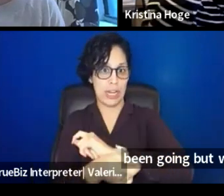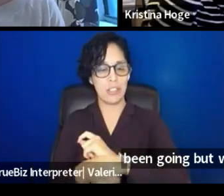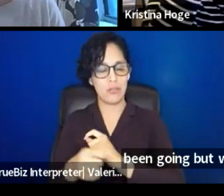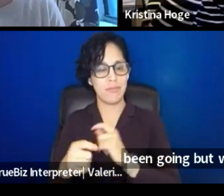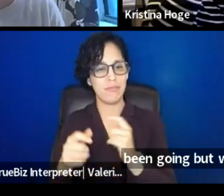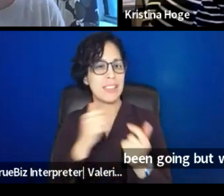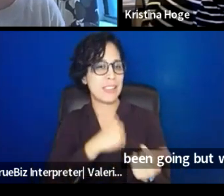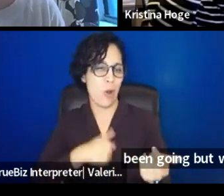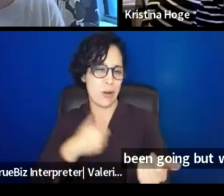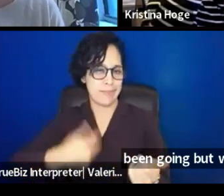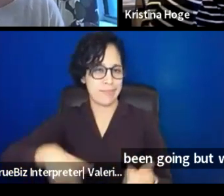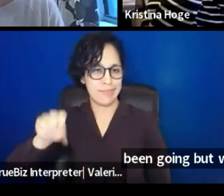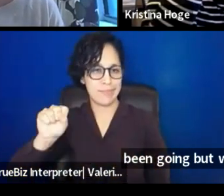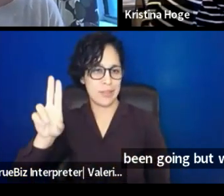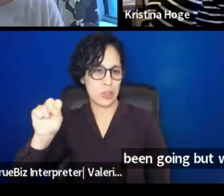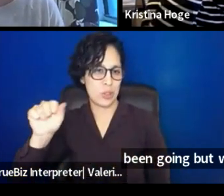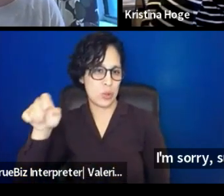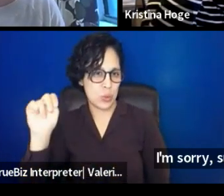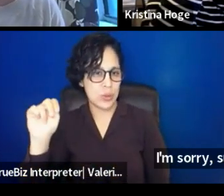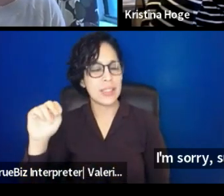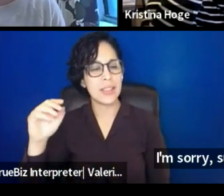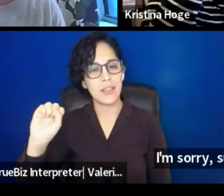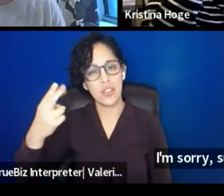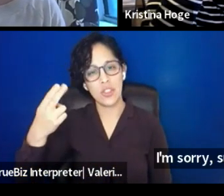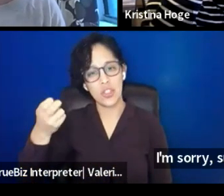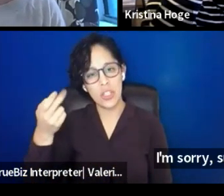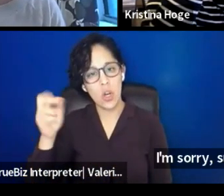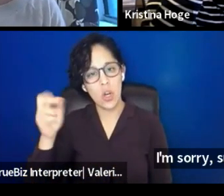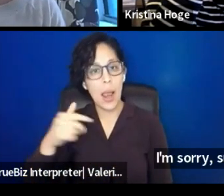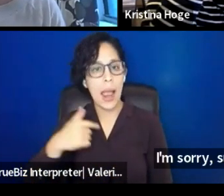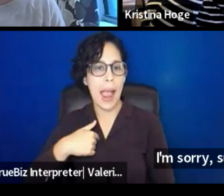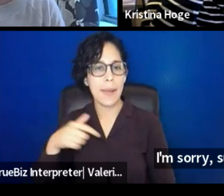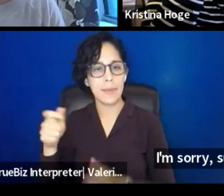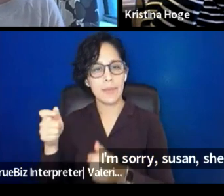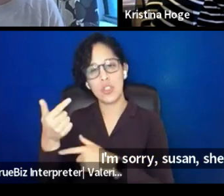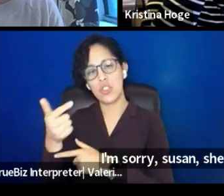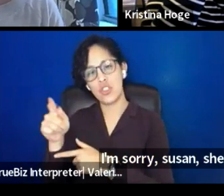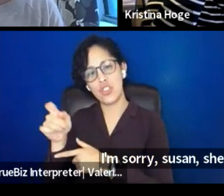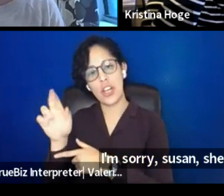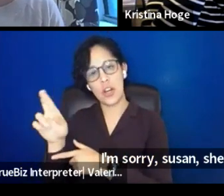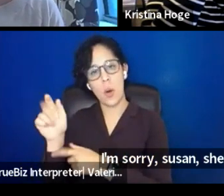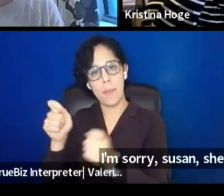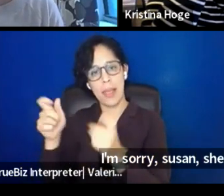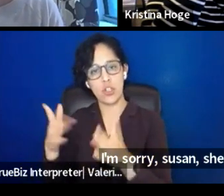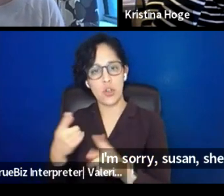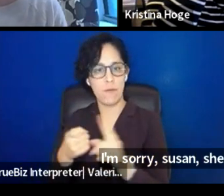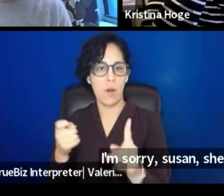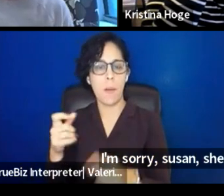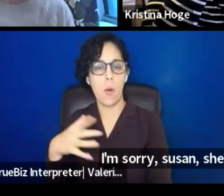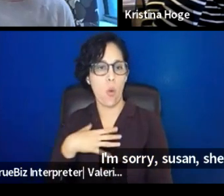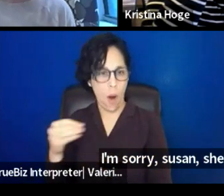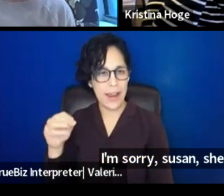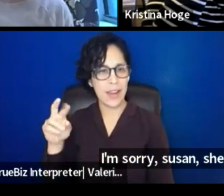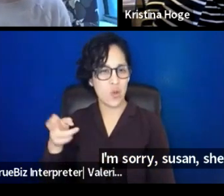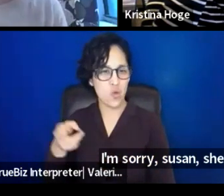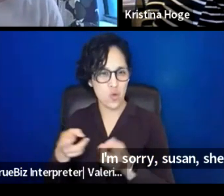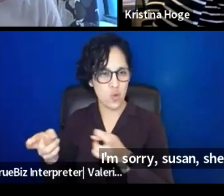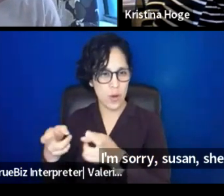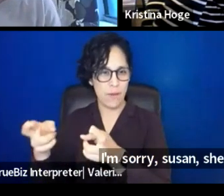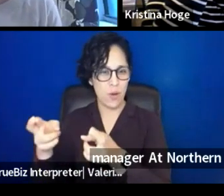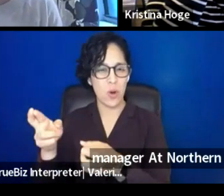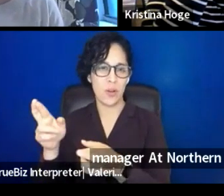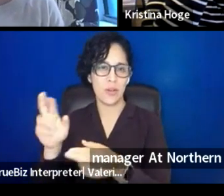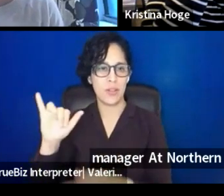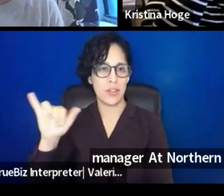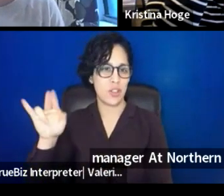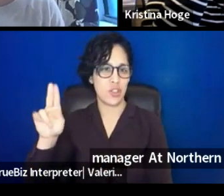Susan, she, her. I'm the associate general manager at Northern Stage in White River Junction, Vermont. And